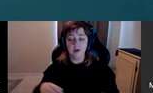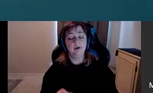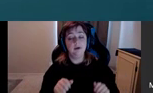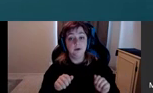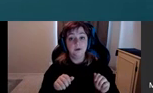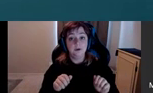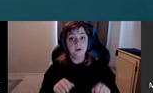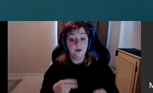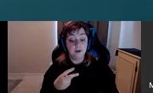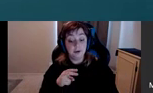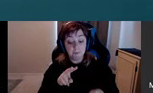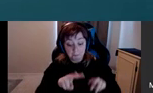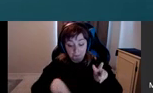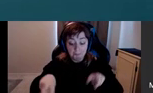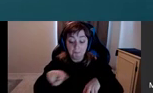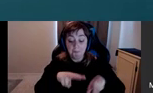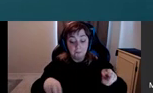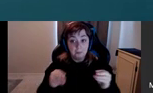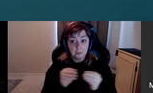we get to see